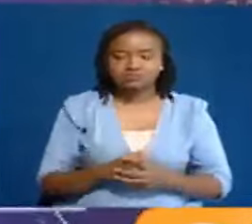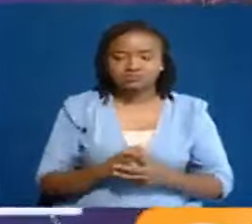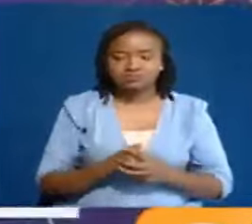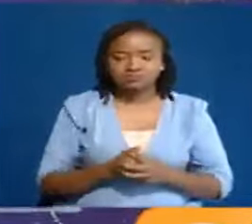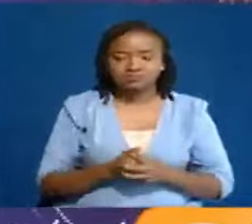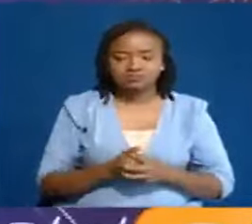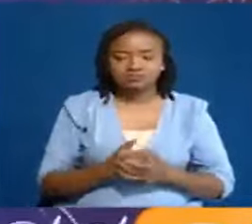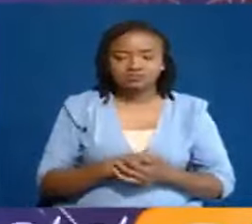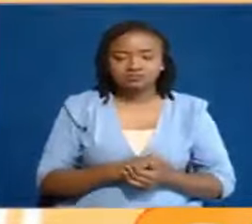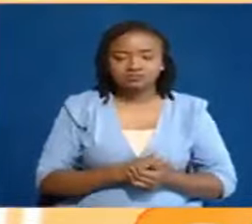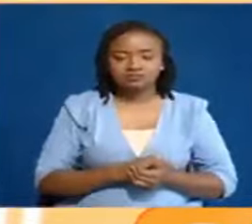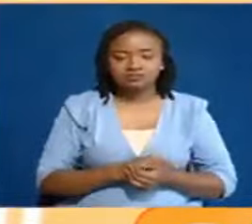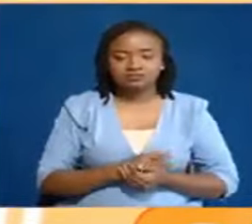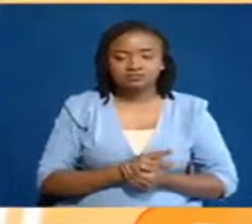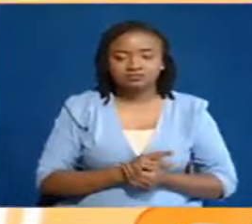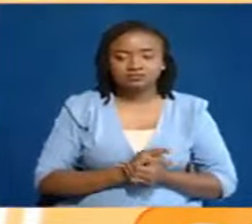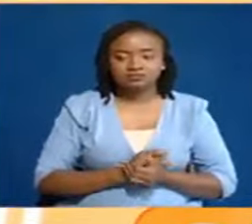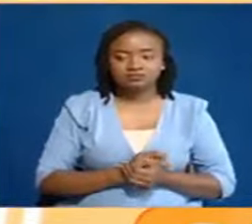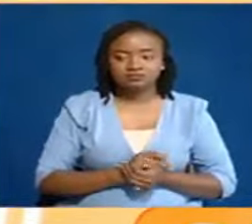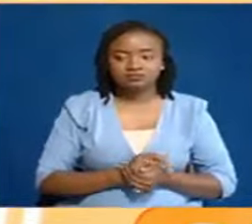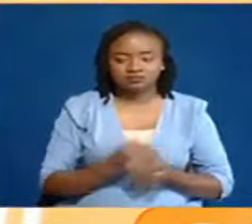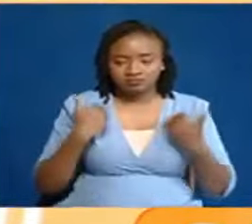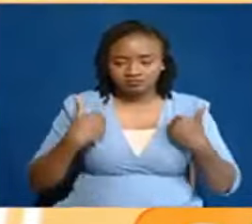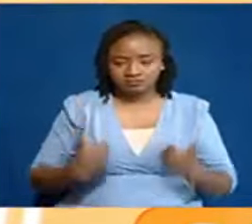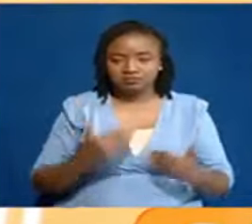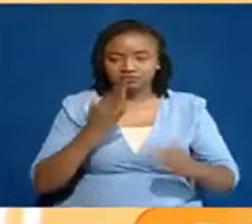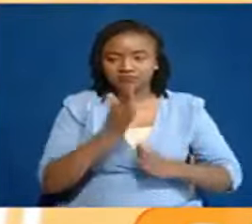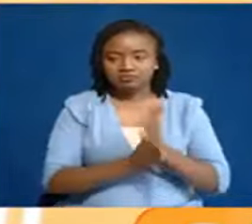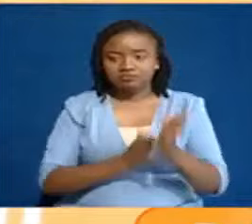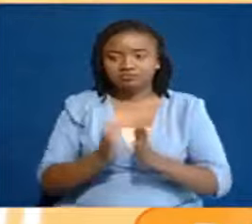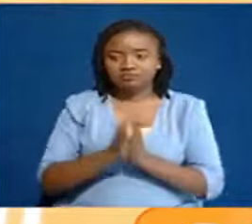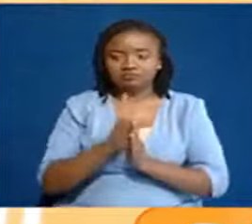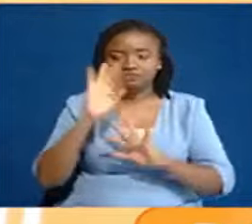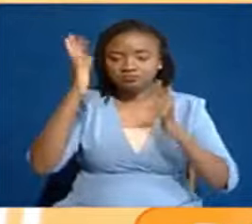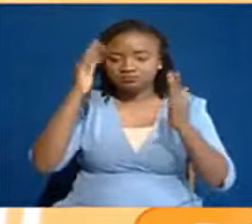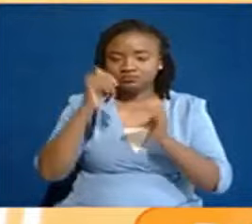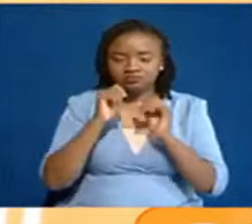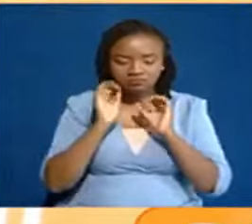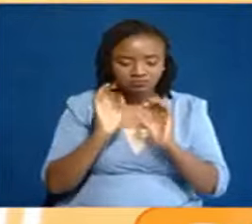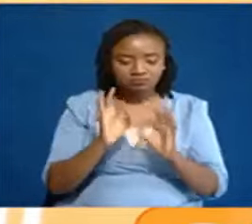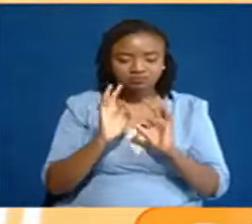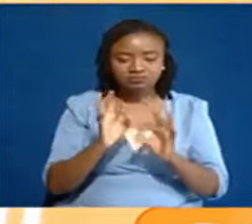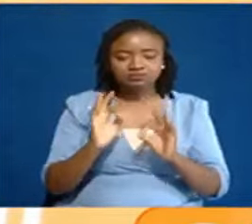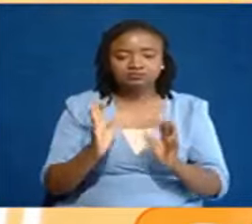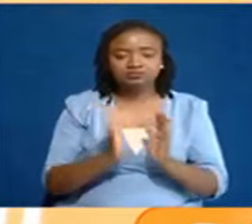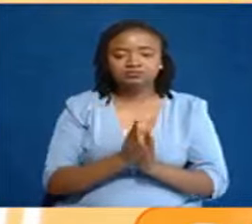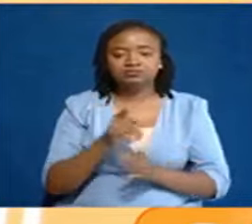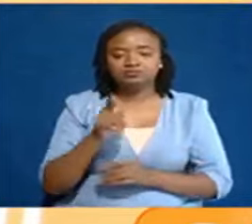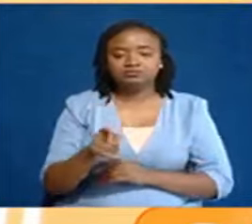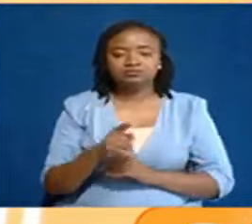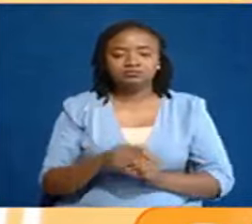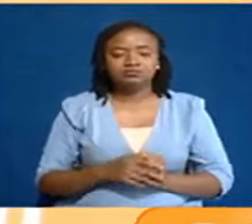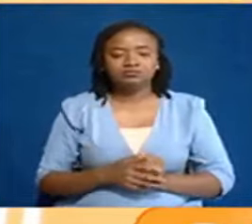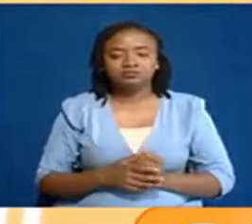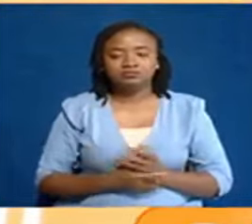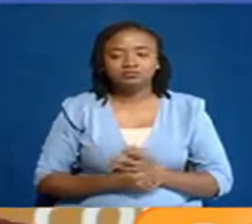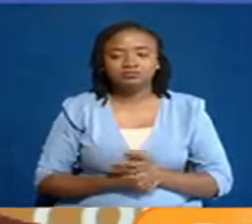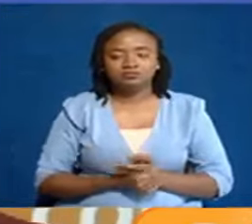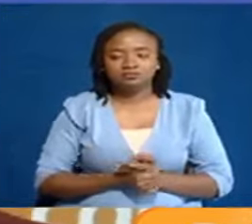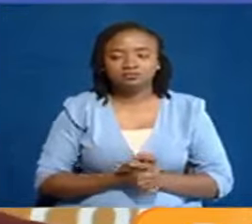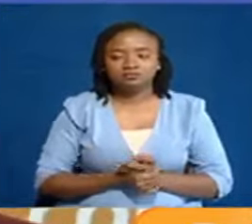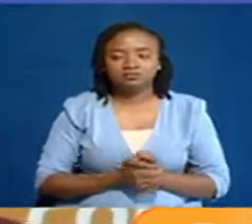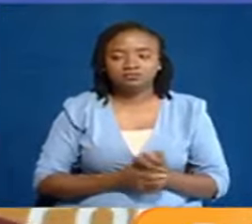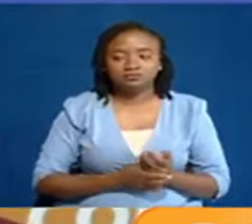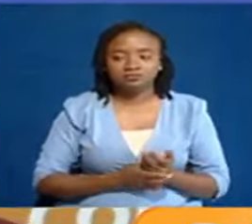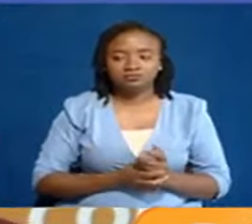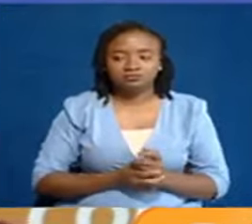ni ya birthday yangu na nina plan ku celebrate vizuri sana na Jiomoshe hiyo. That price. So what